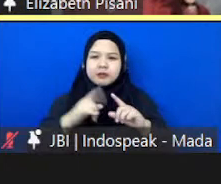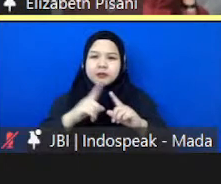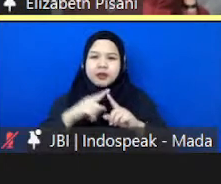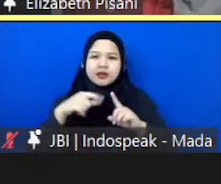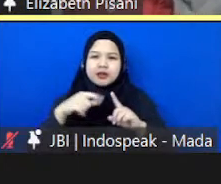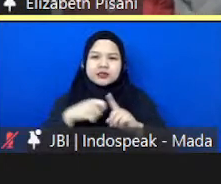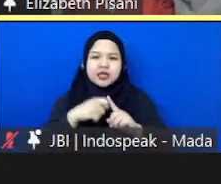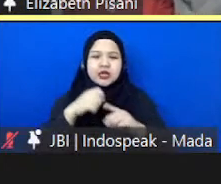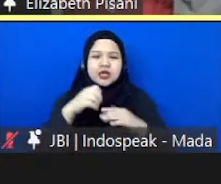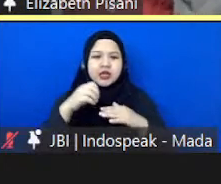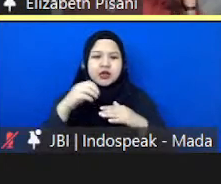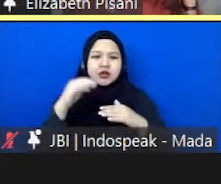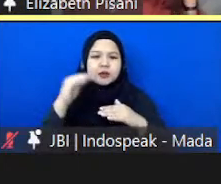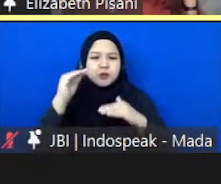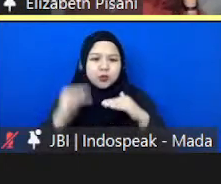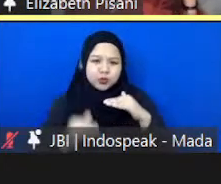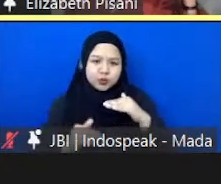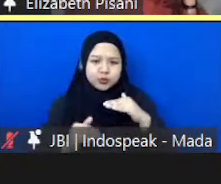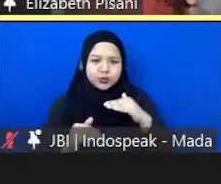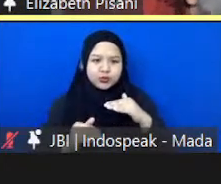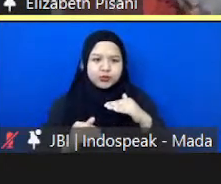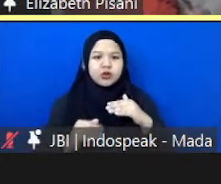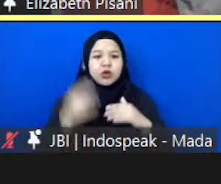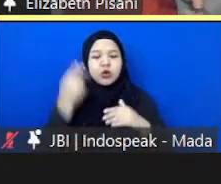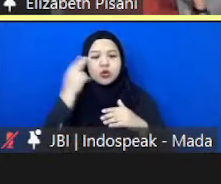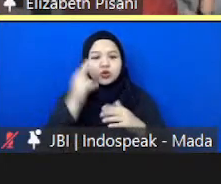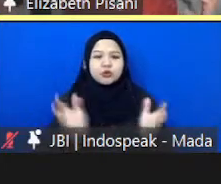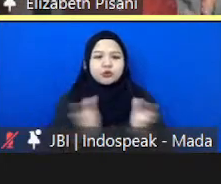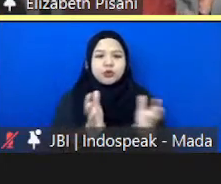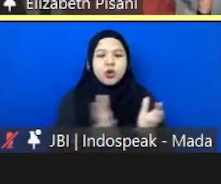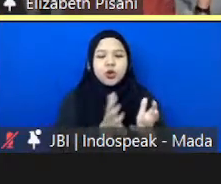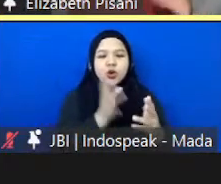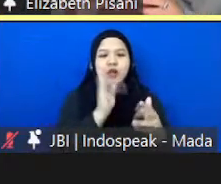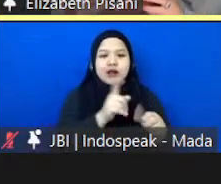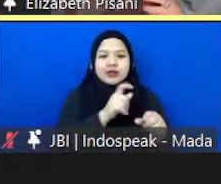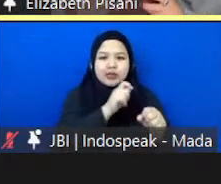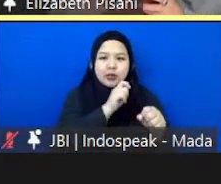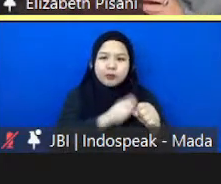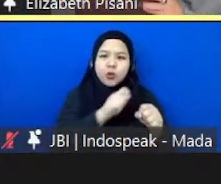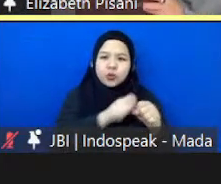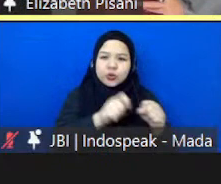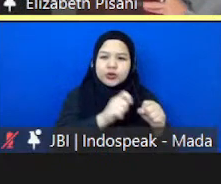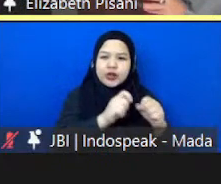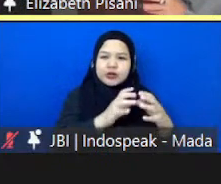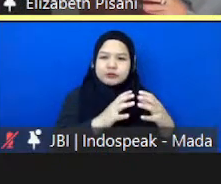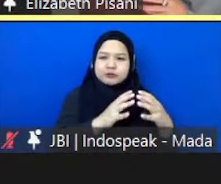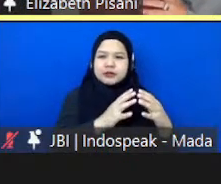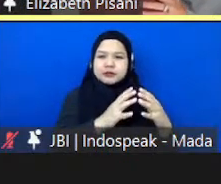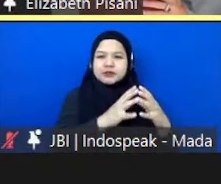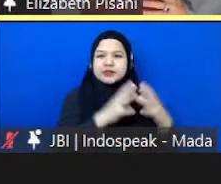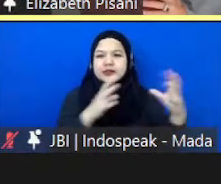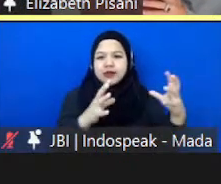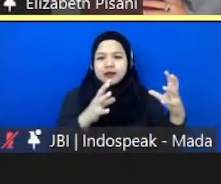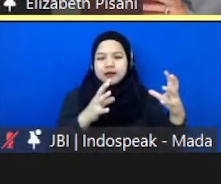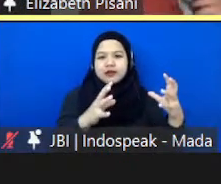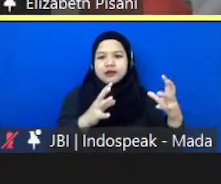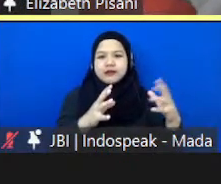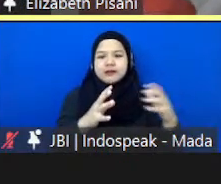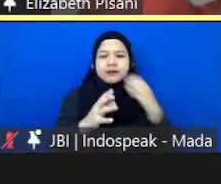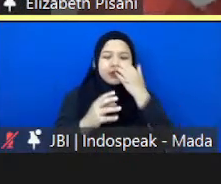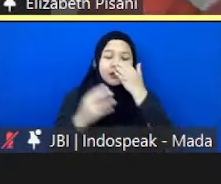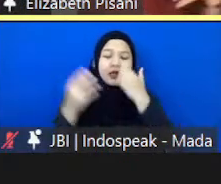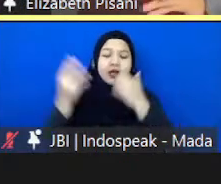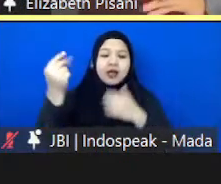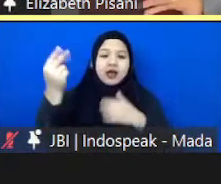pushing up production costs for the private sector. So what happens, of course, is that profits get squeezed. Prices are coming